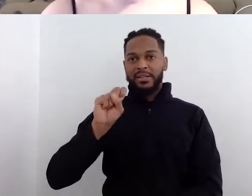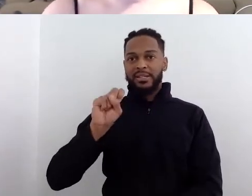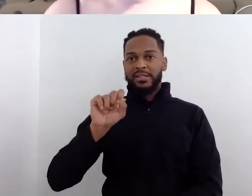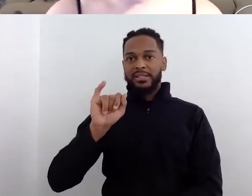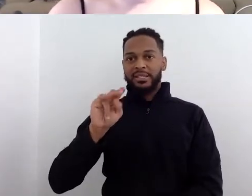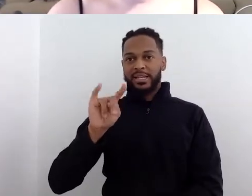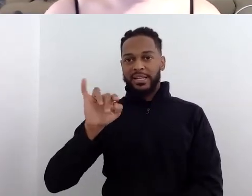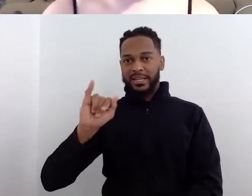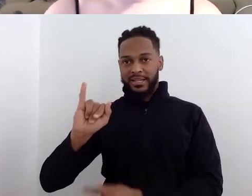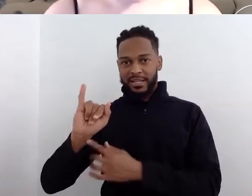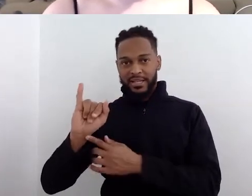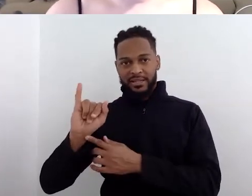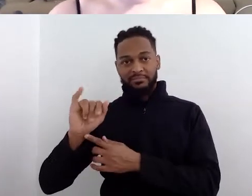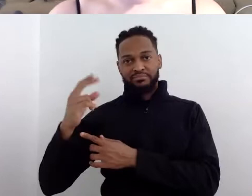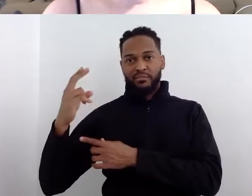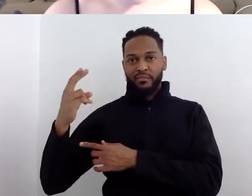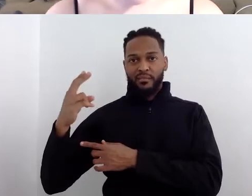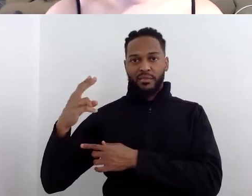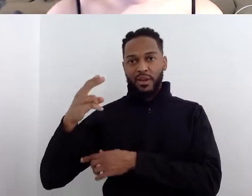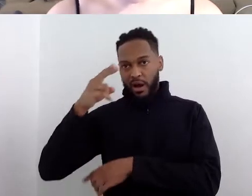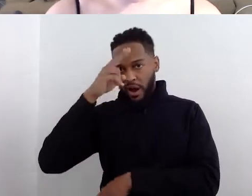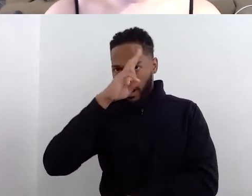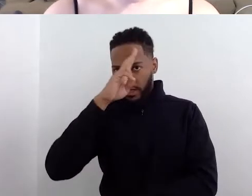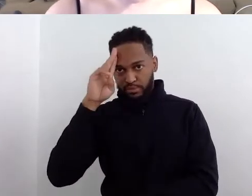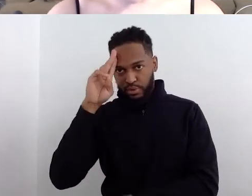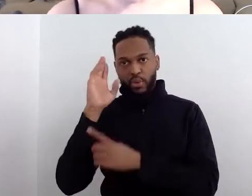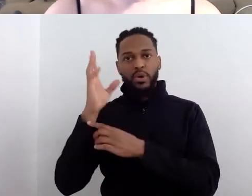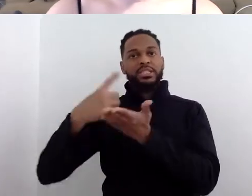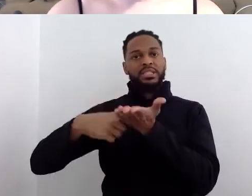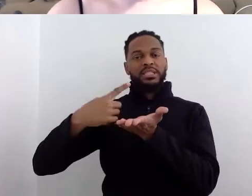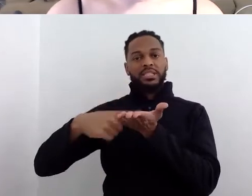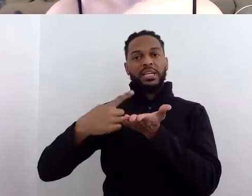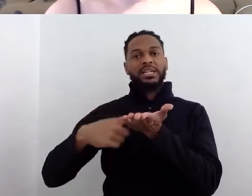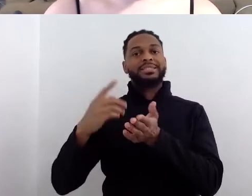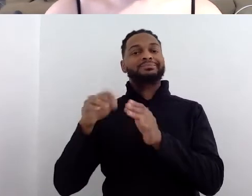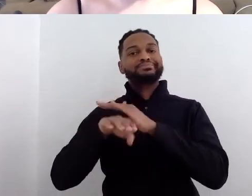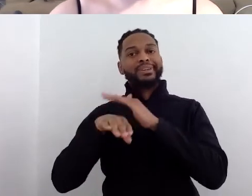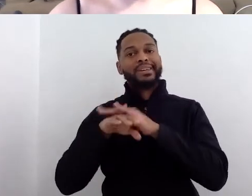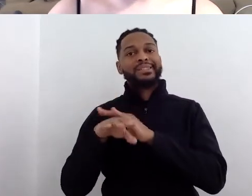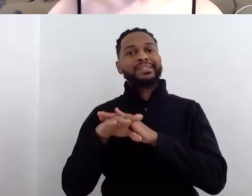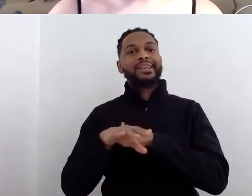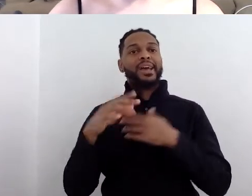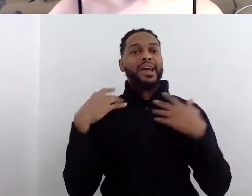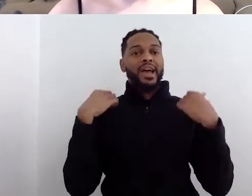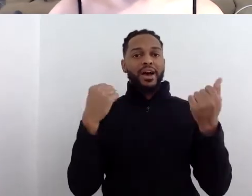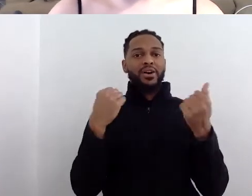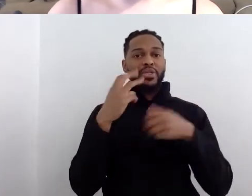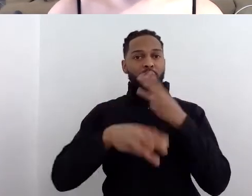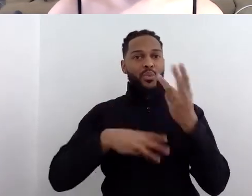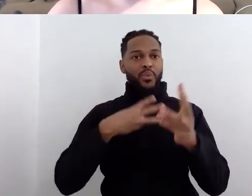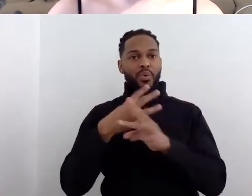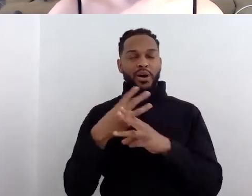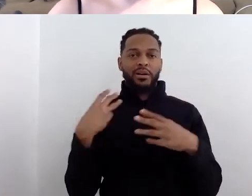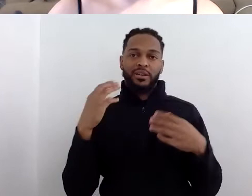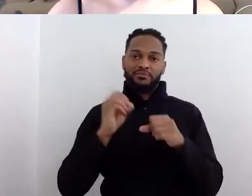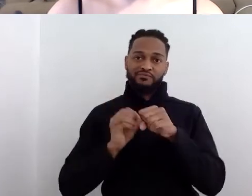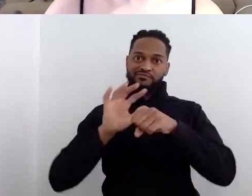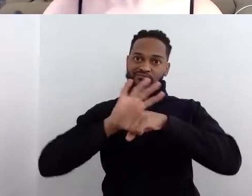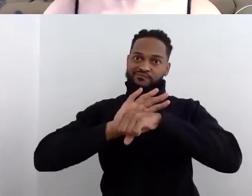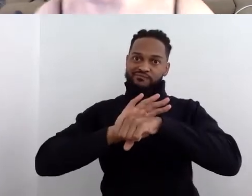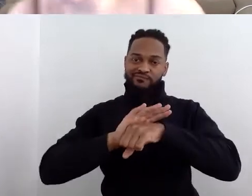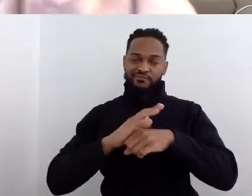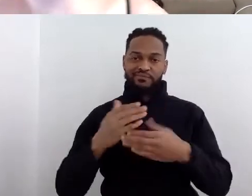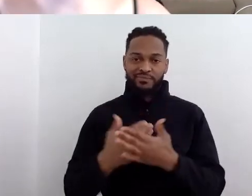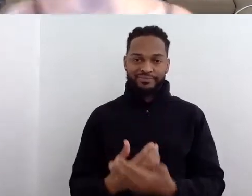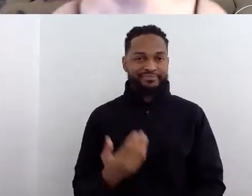accessing health and in this new world of COVID. So please, Dr. Escalon, introduce yourself and